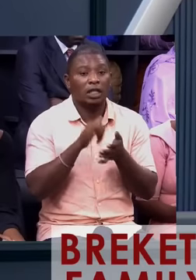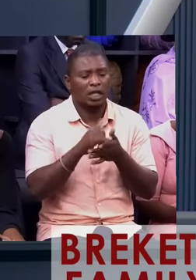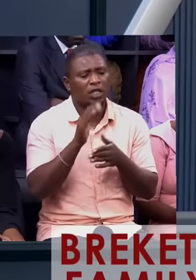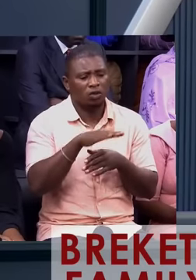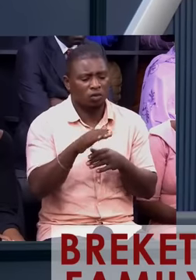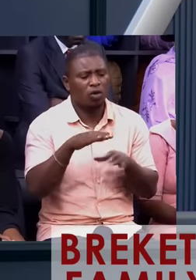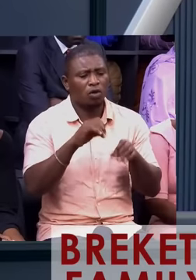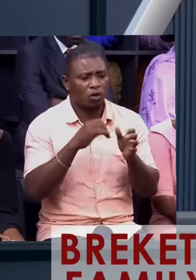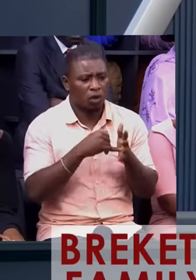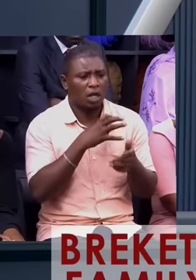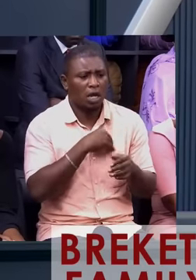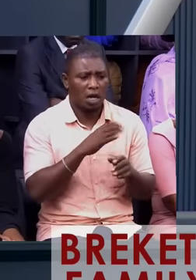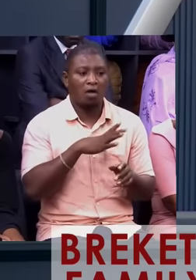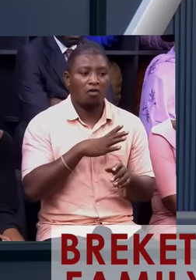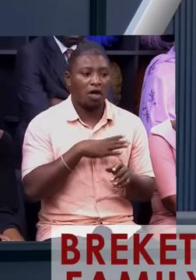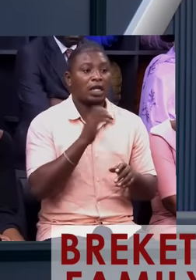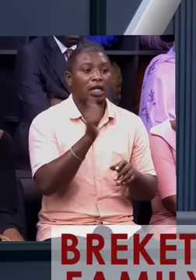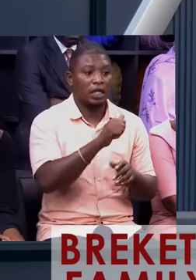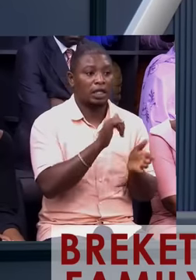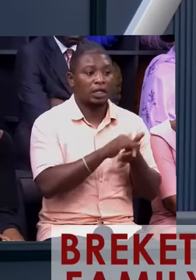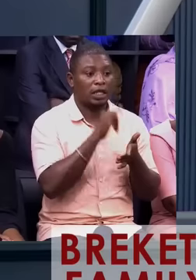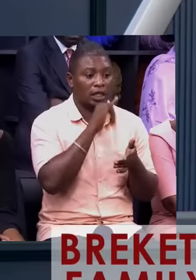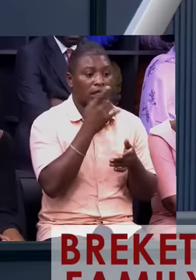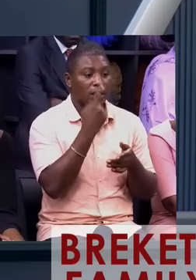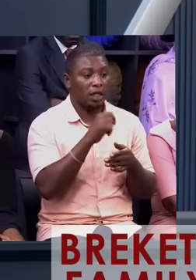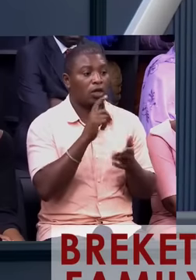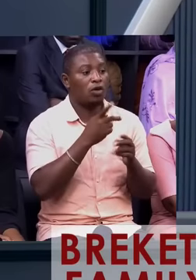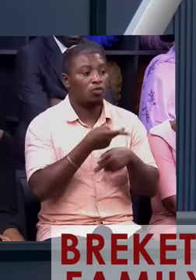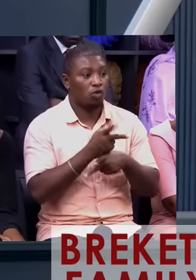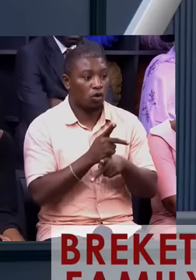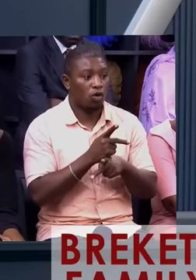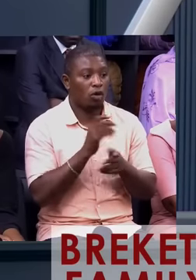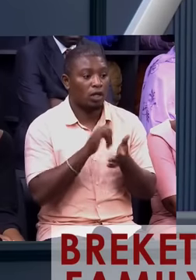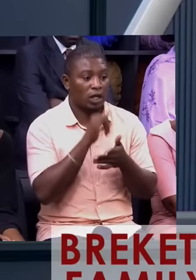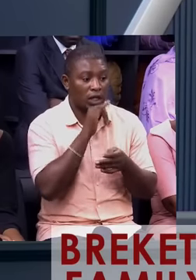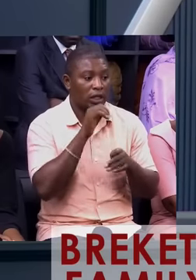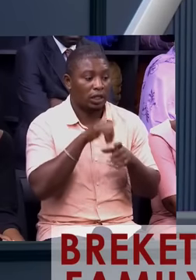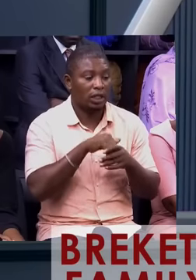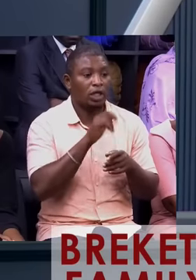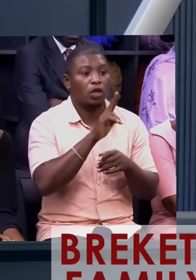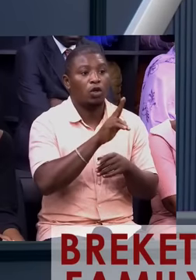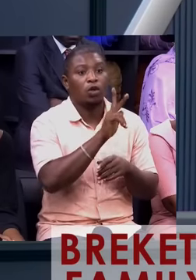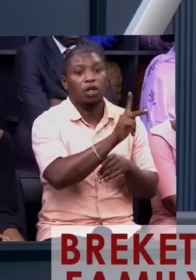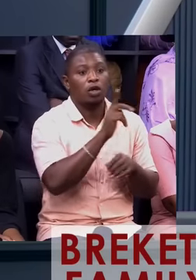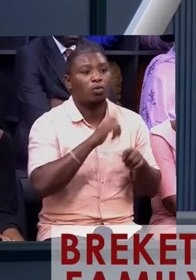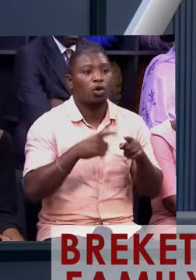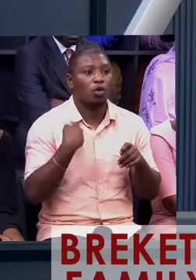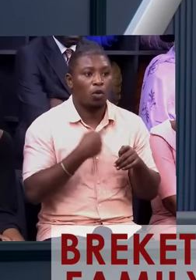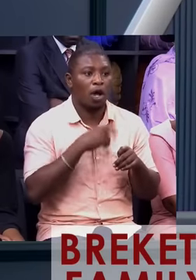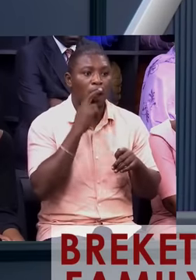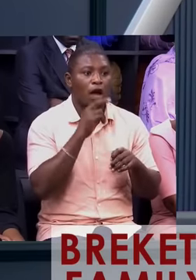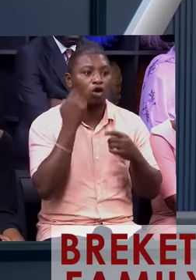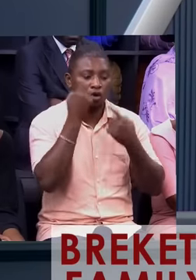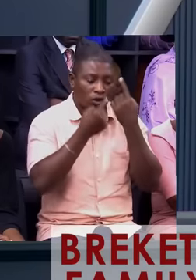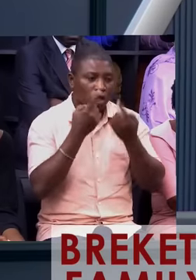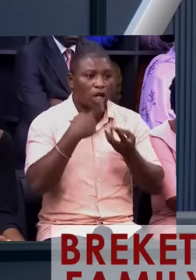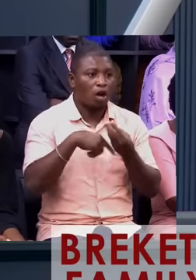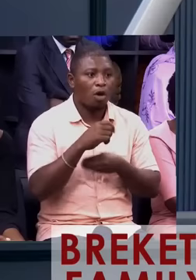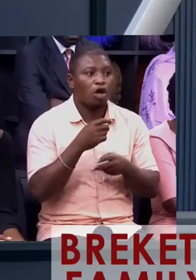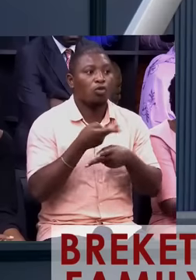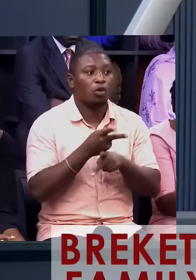fine yes that is the product that is in the Kingdom United Kingdom Here we are concerned about the product that have been sent to